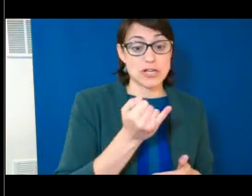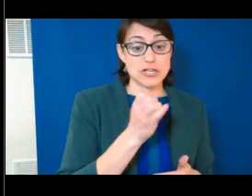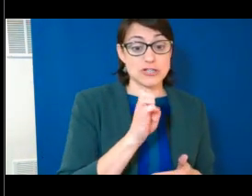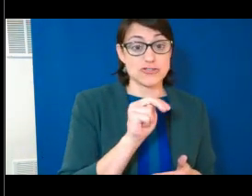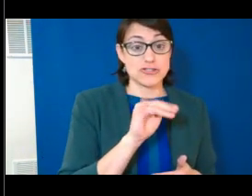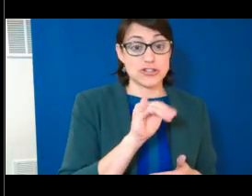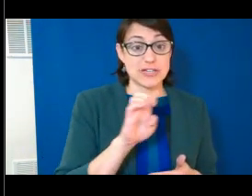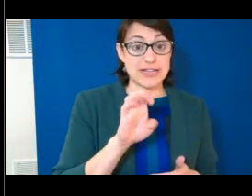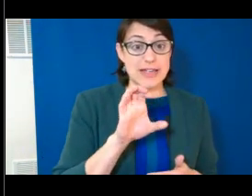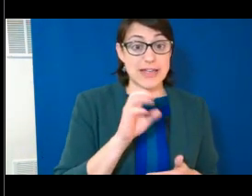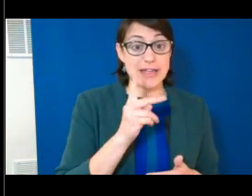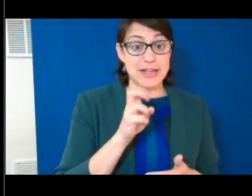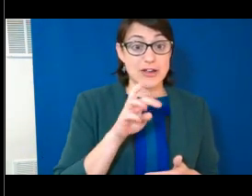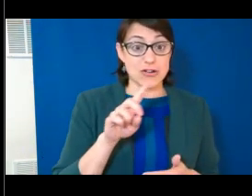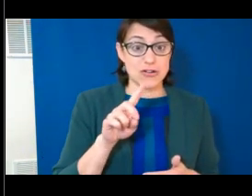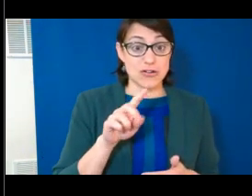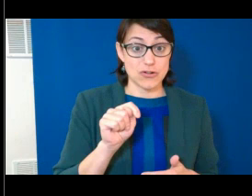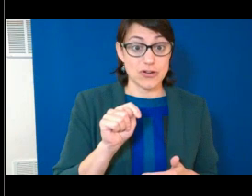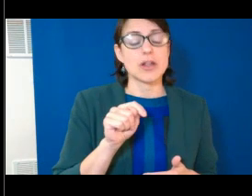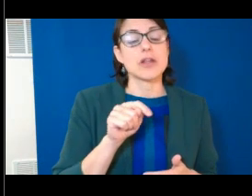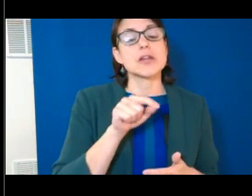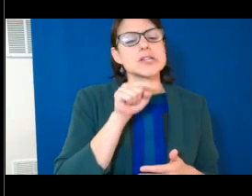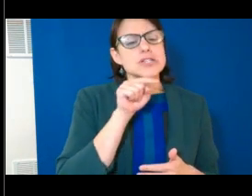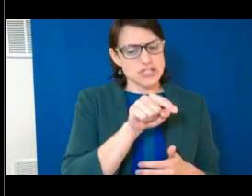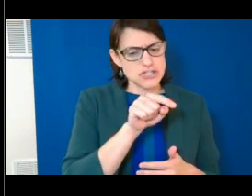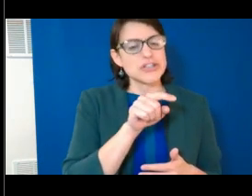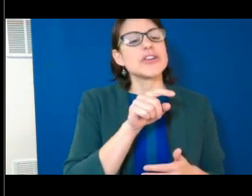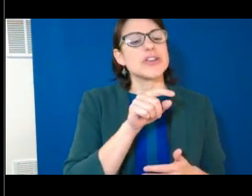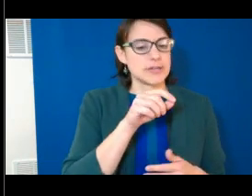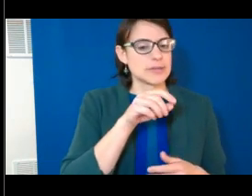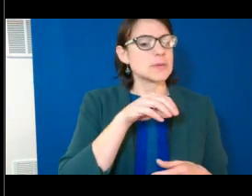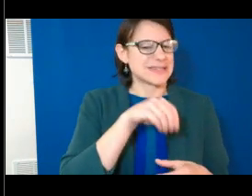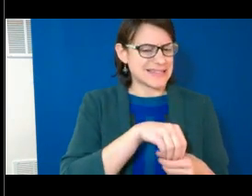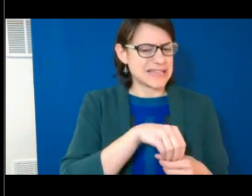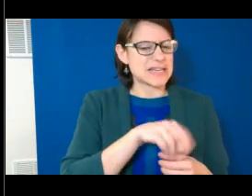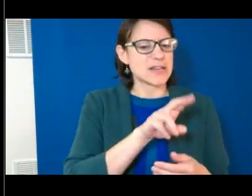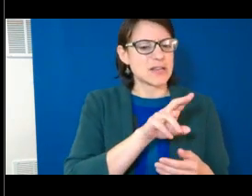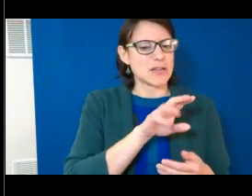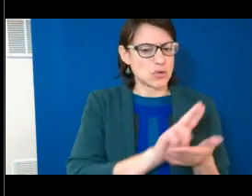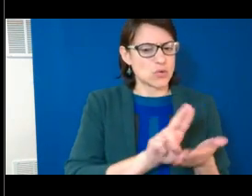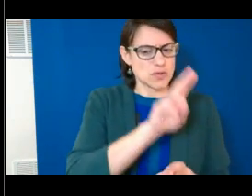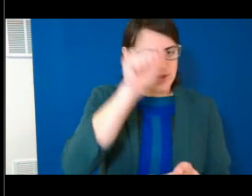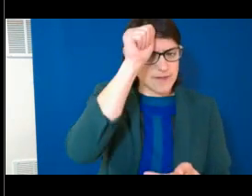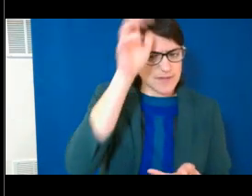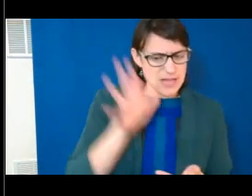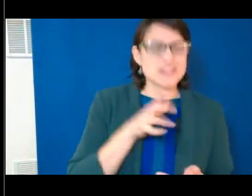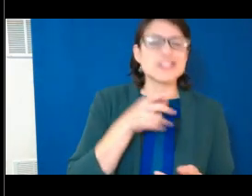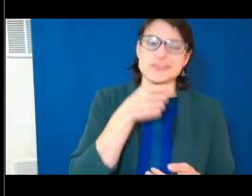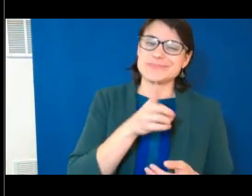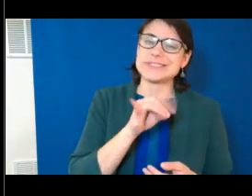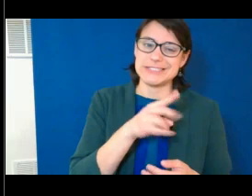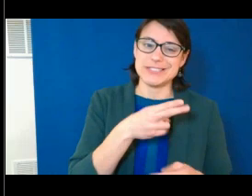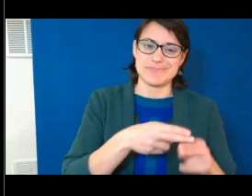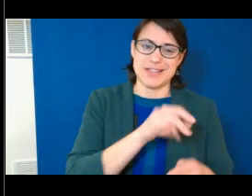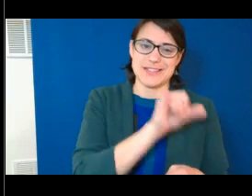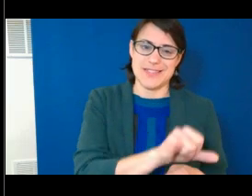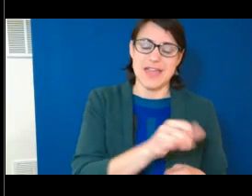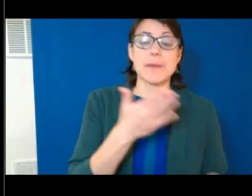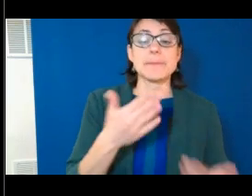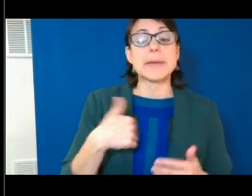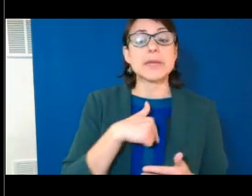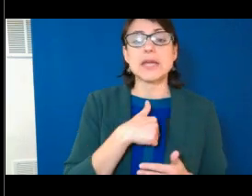Director, and she has brought that into the conversation also, is that we may not want to just issue one mega prize, is